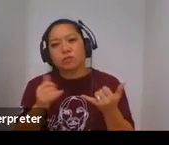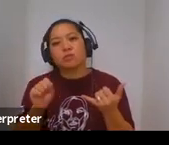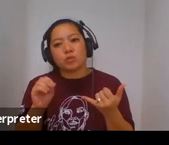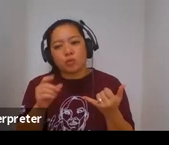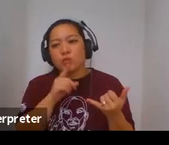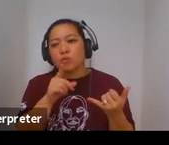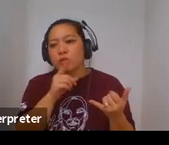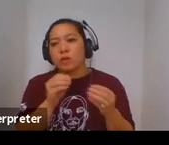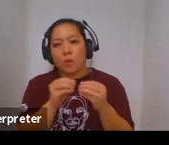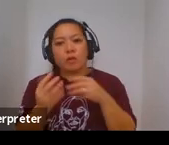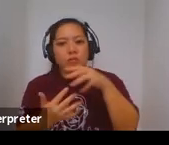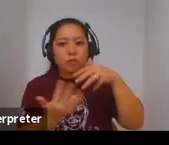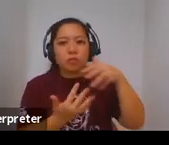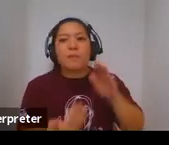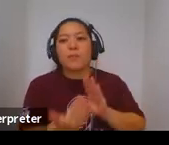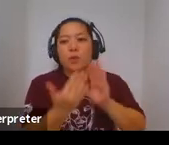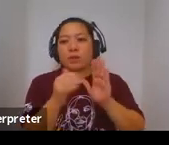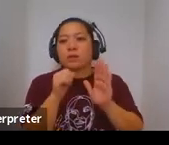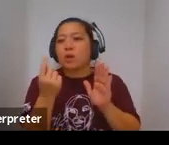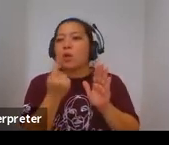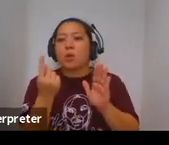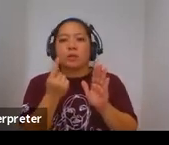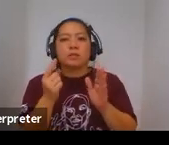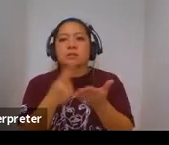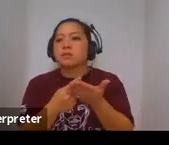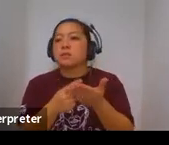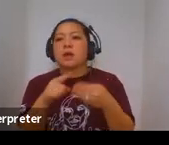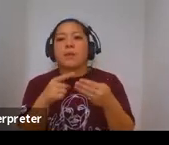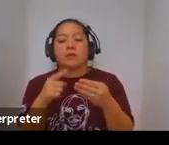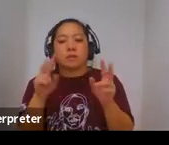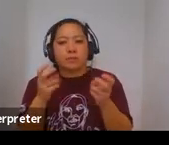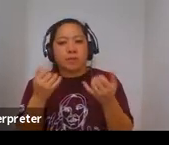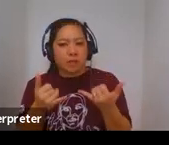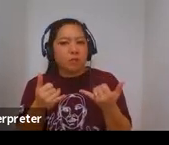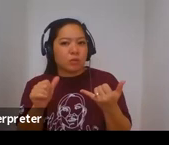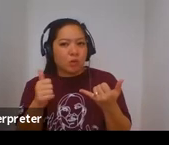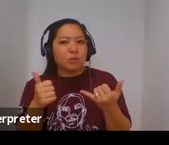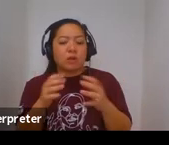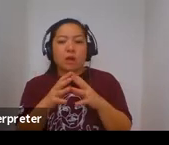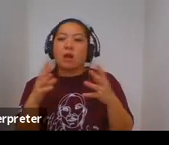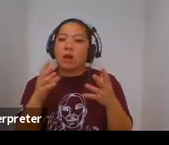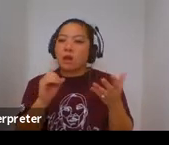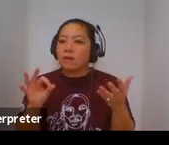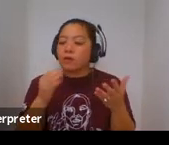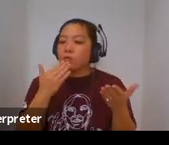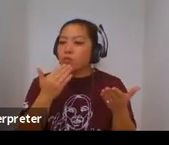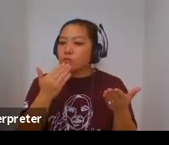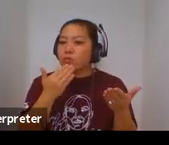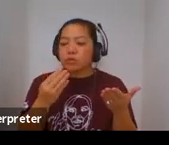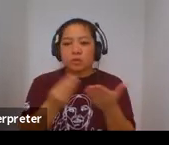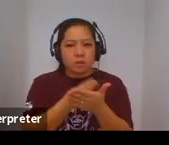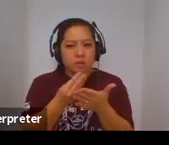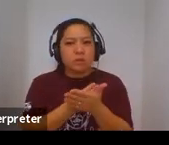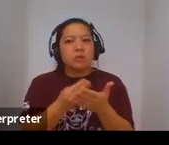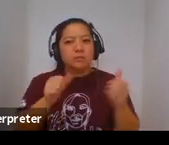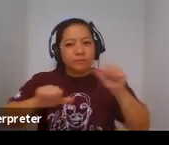more of an integration approach than just talking about the subject. There's also a lot of good new